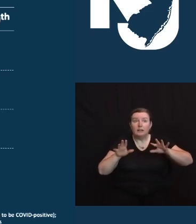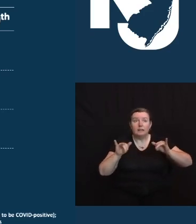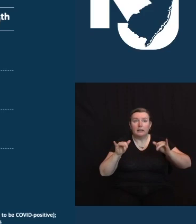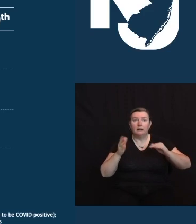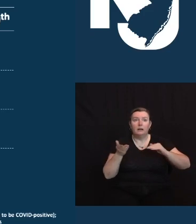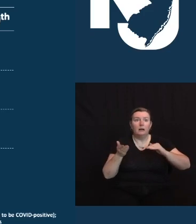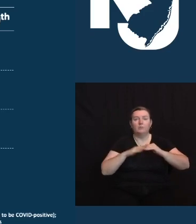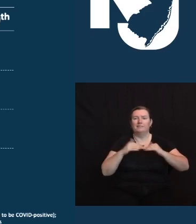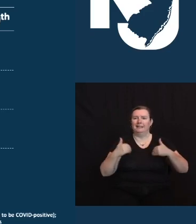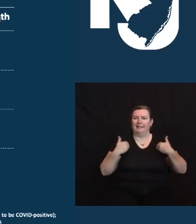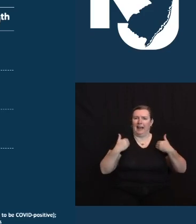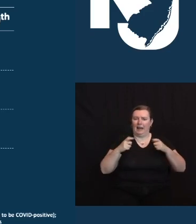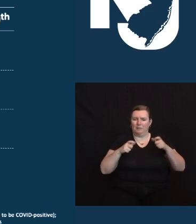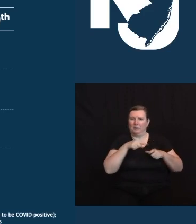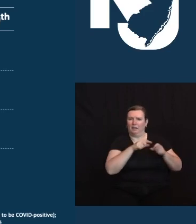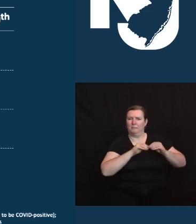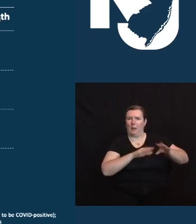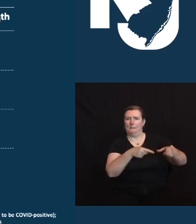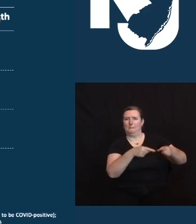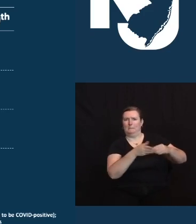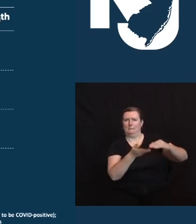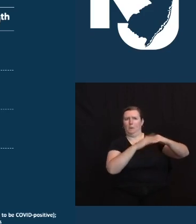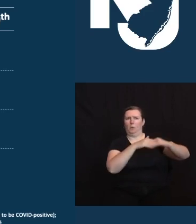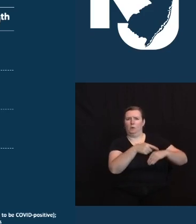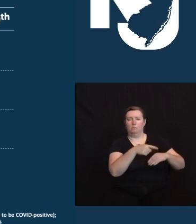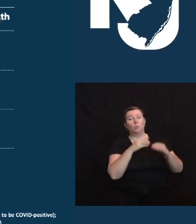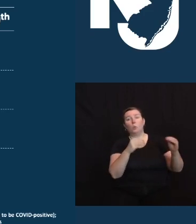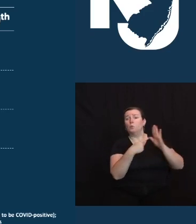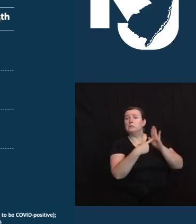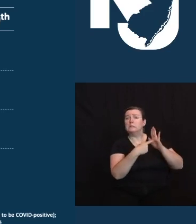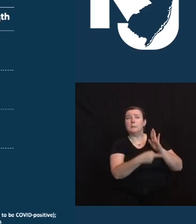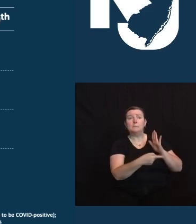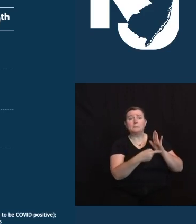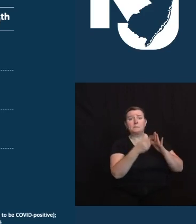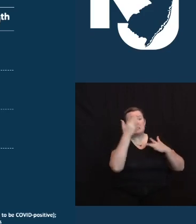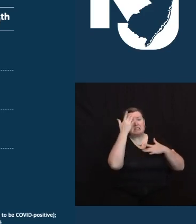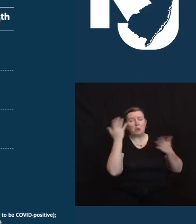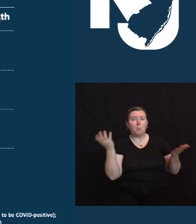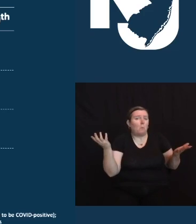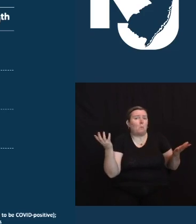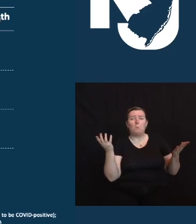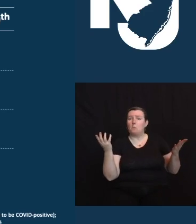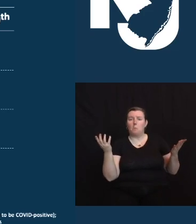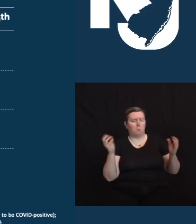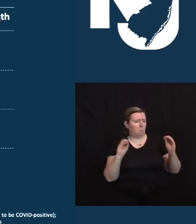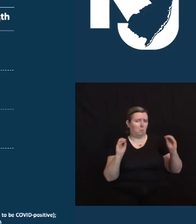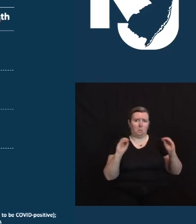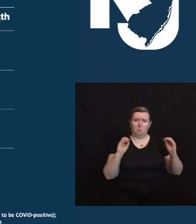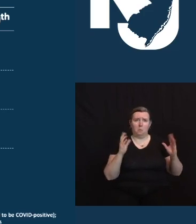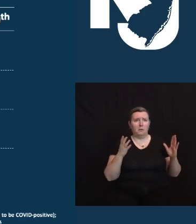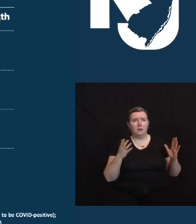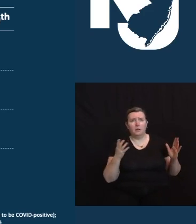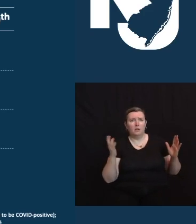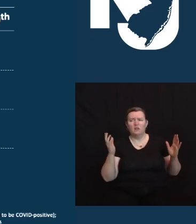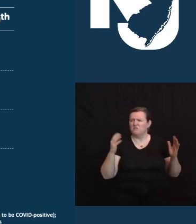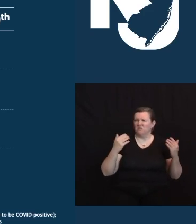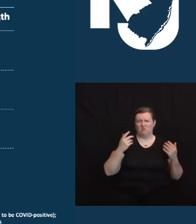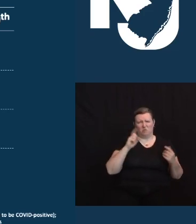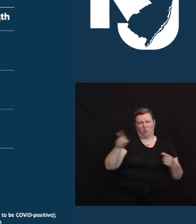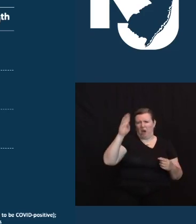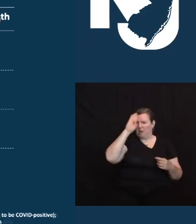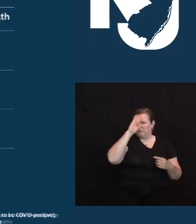residents, those who may be asymptomatic or whose illness may not proceed to where they need to be hospitalized, that fact remains